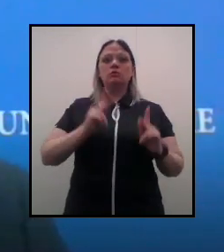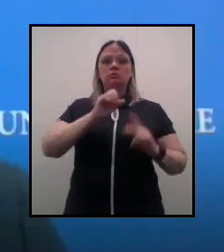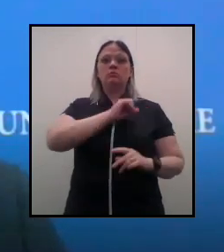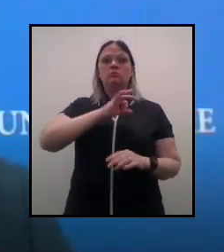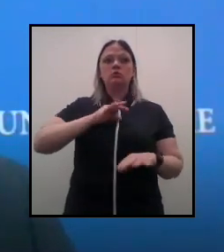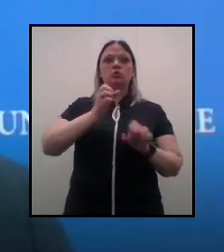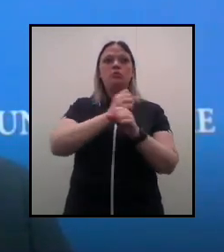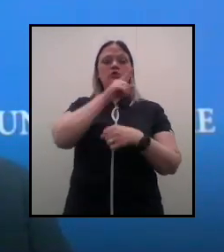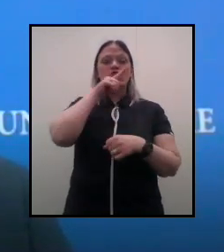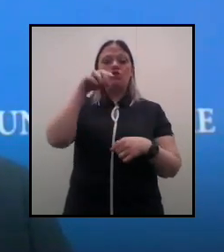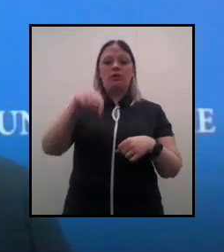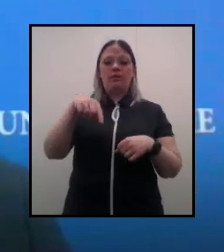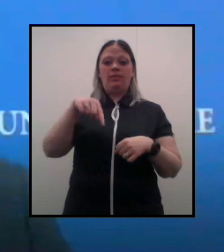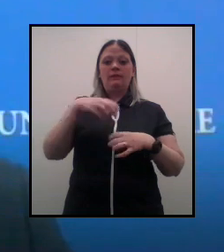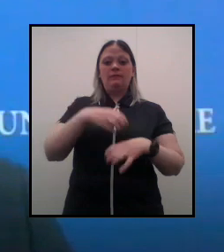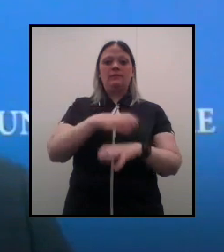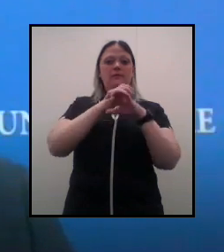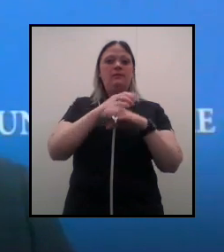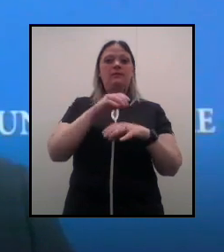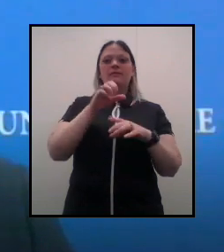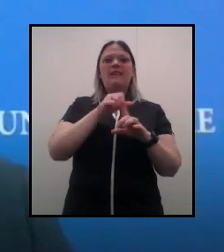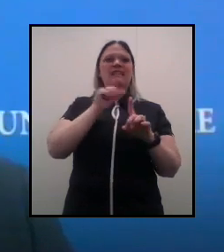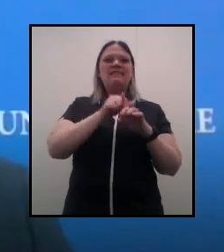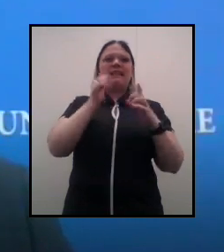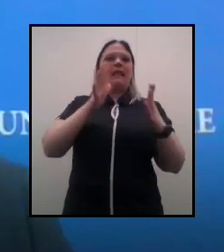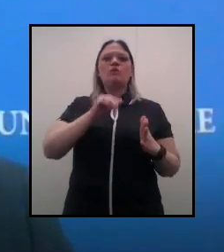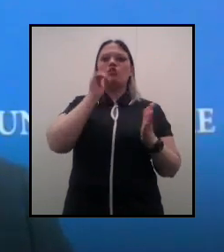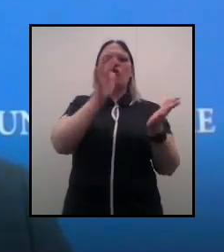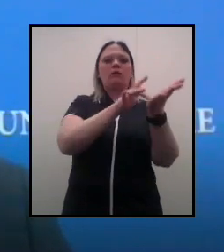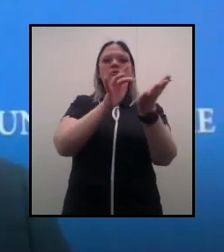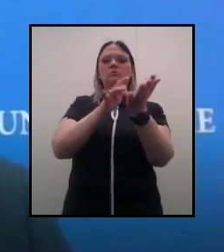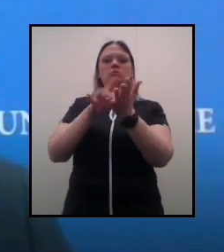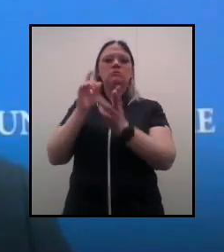of crisis that the scammers are not out there taking advantage of the public.